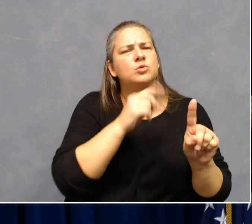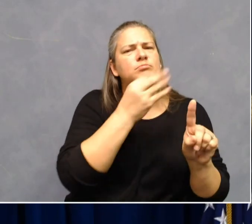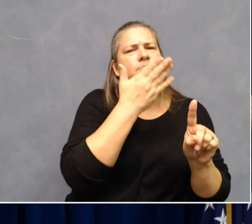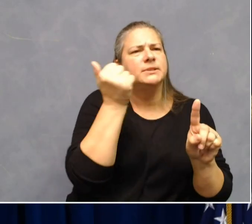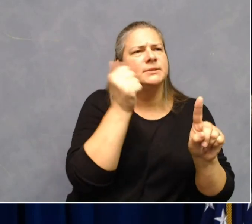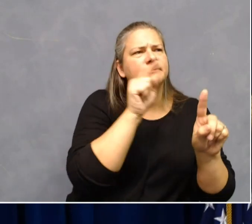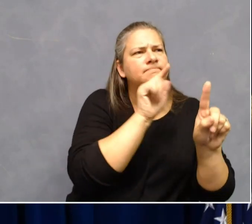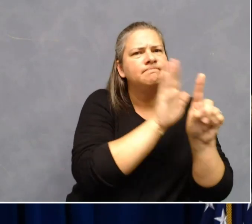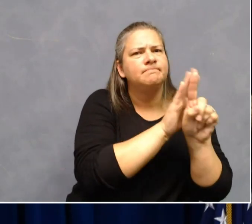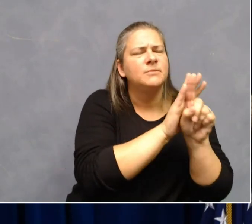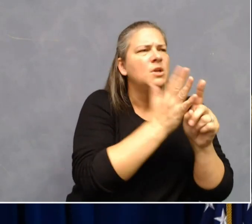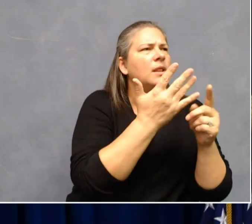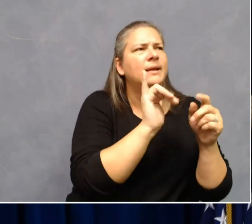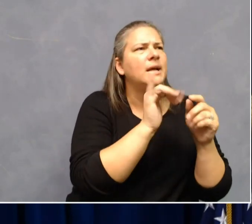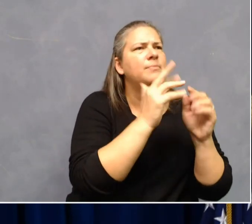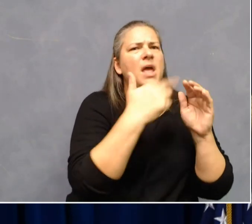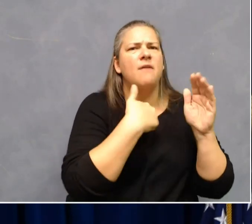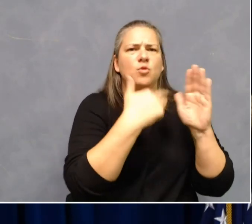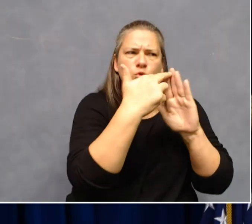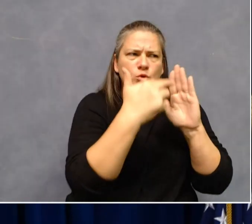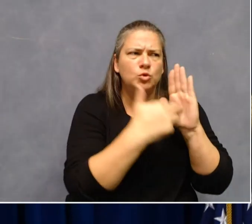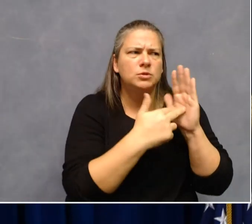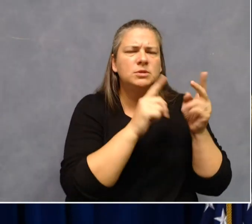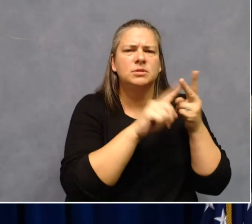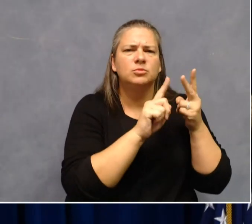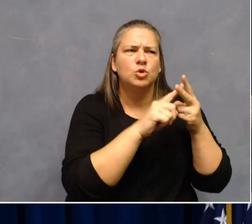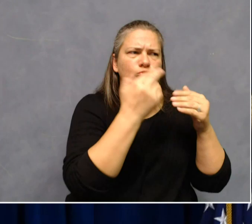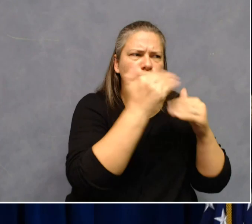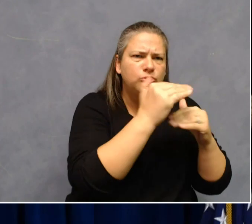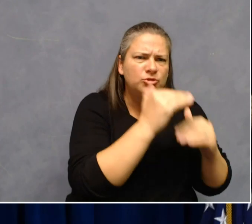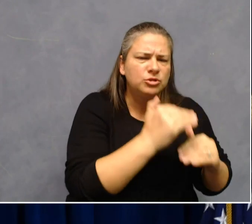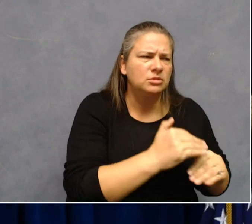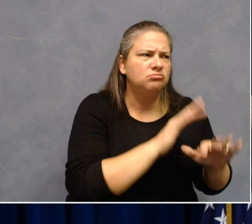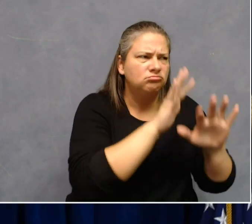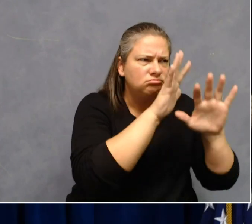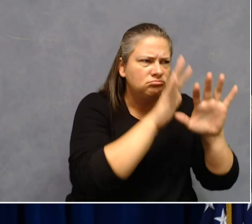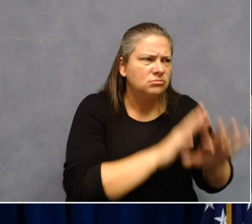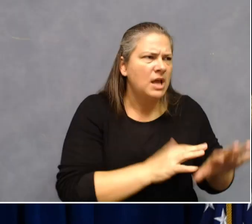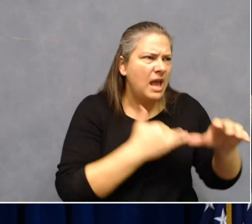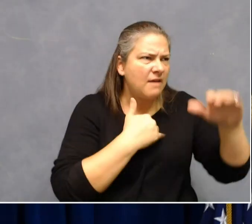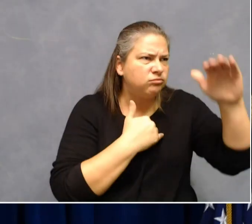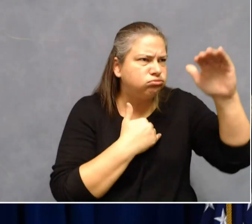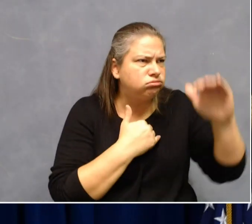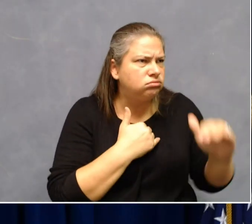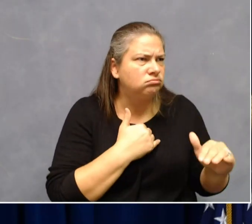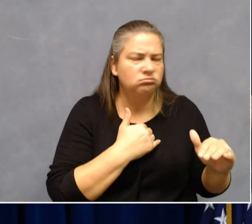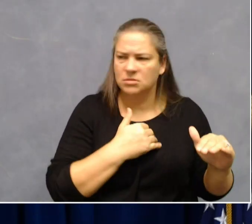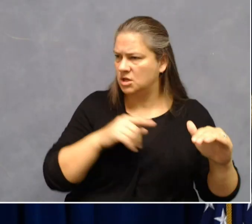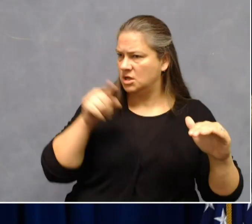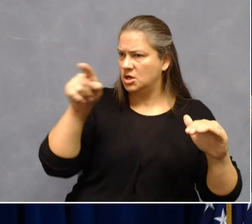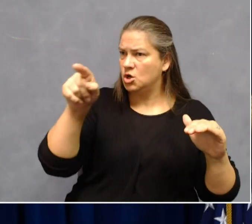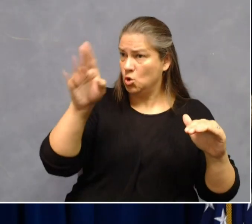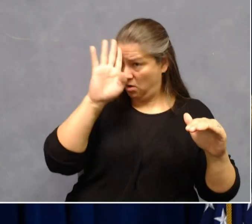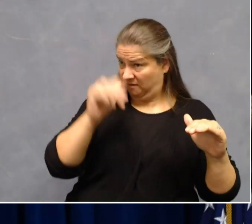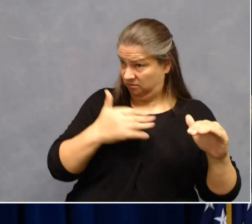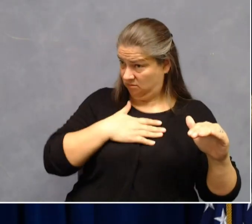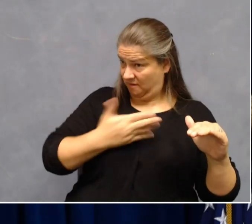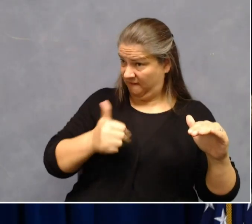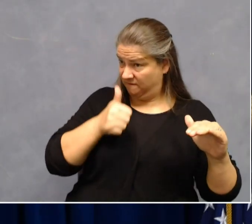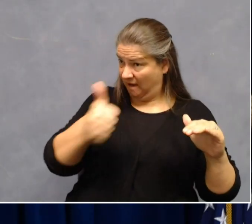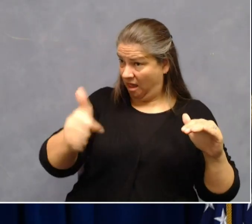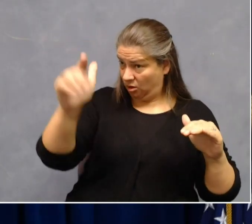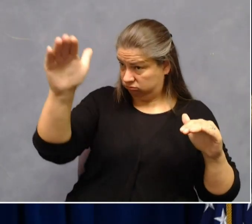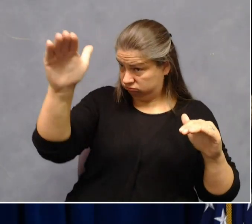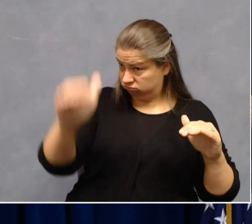rules, regulations, or restrictions, times the number of people who will follow and abide by them. And so we got to